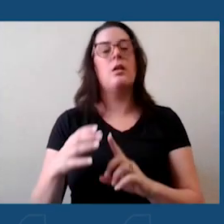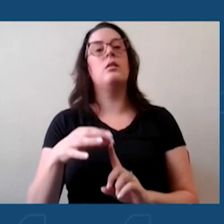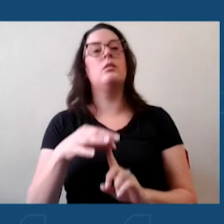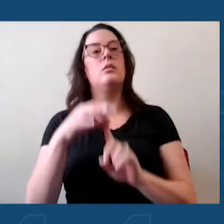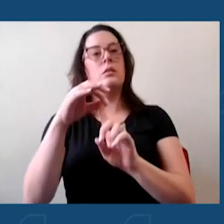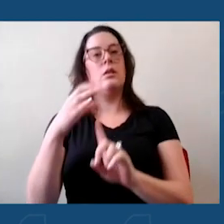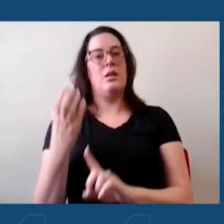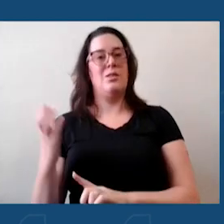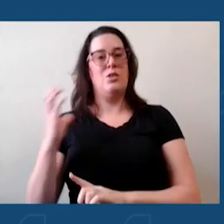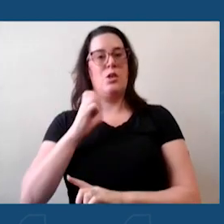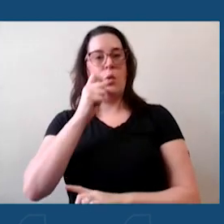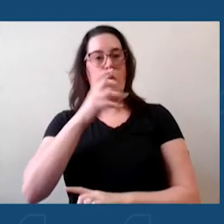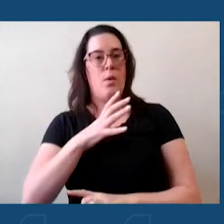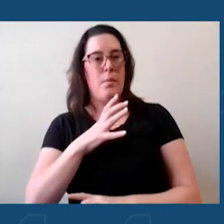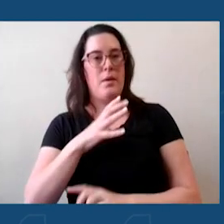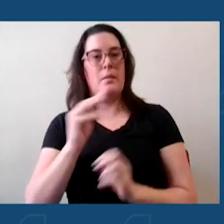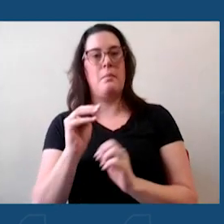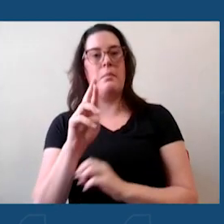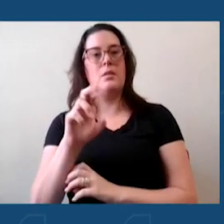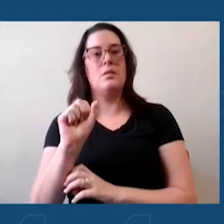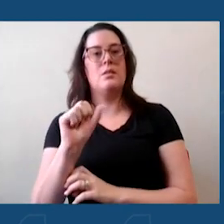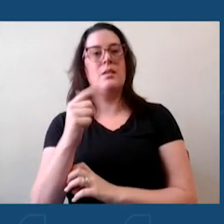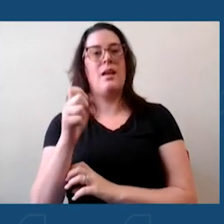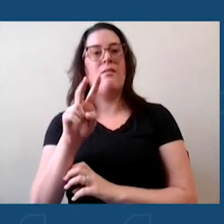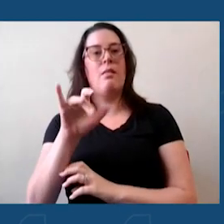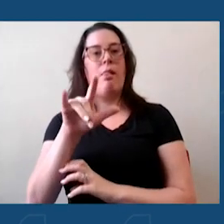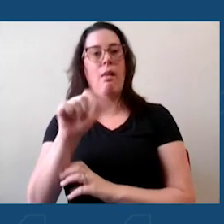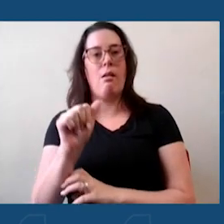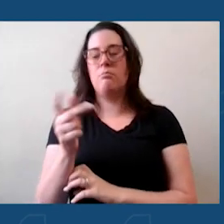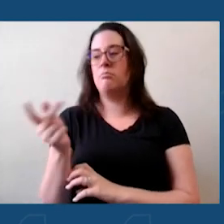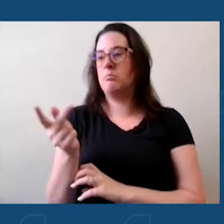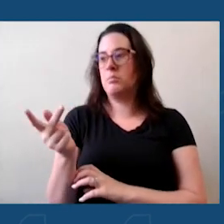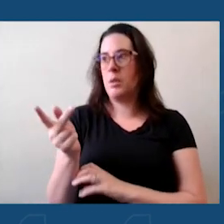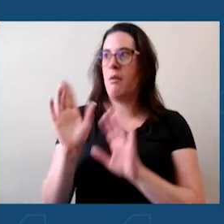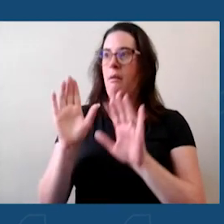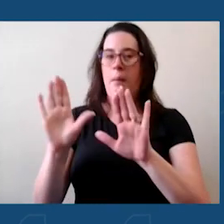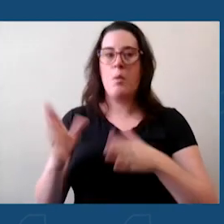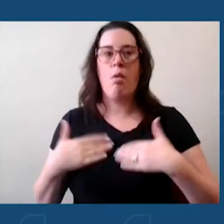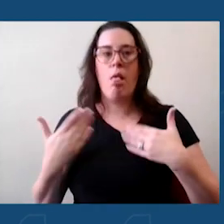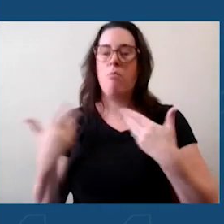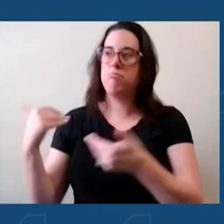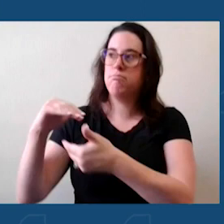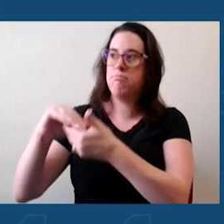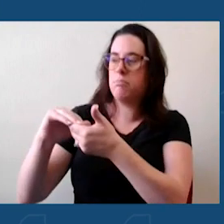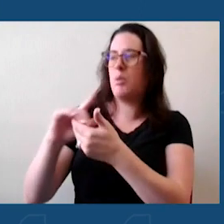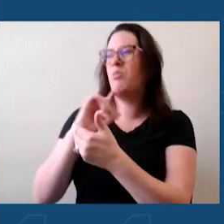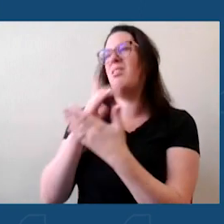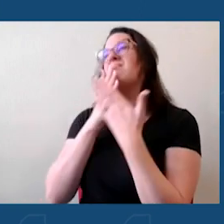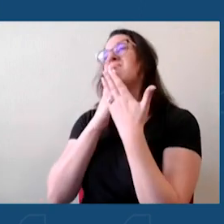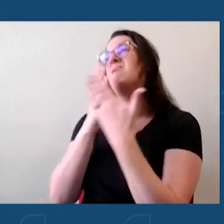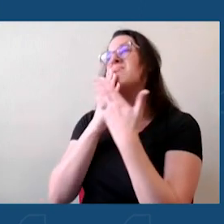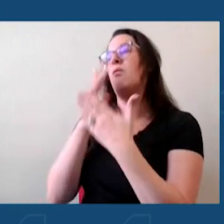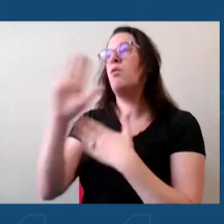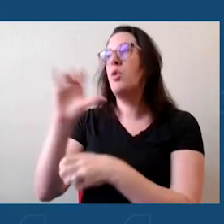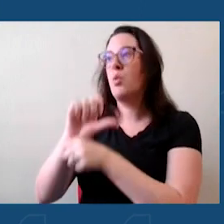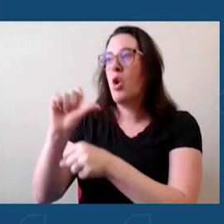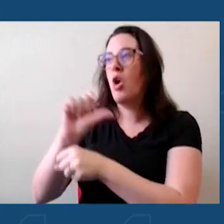Davila. They're ready to help. They're partnering with us, and I want to tell them how grateful I am for what they're doing as